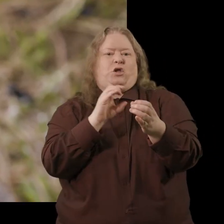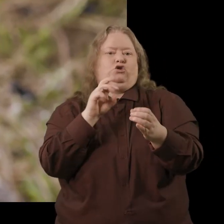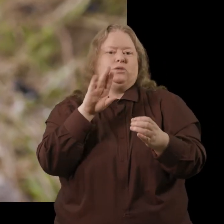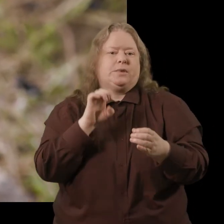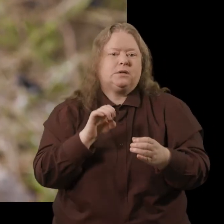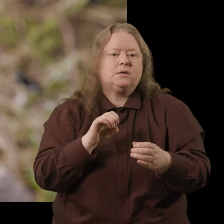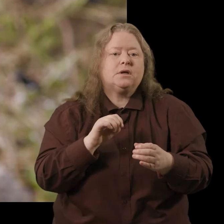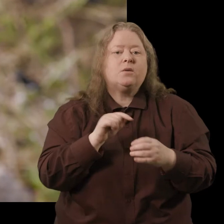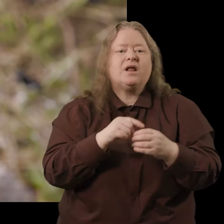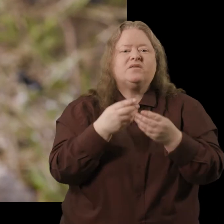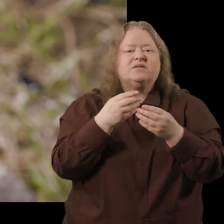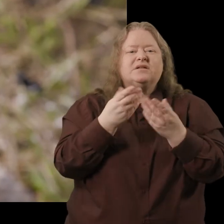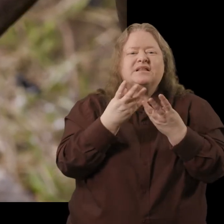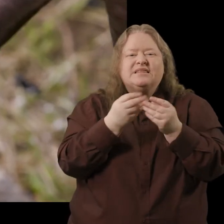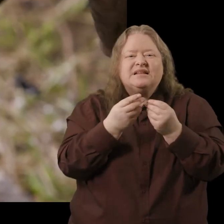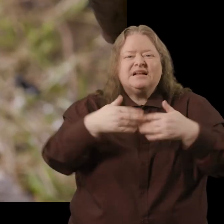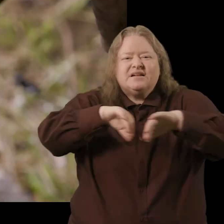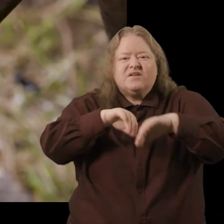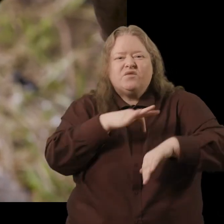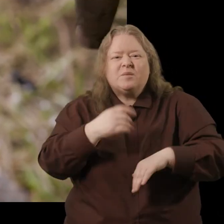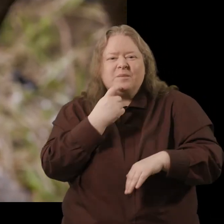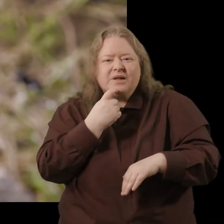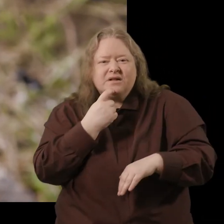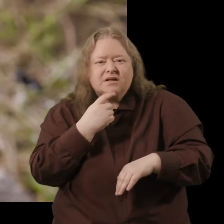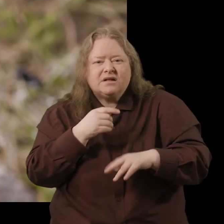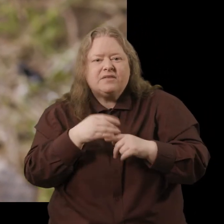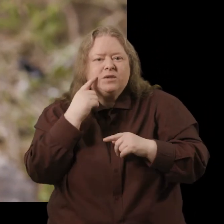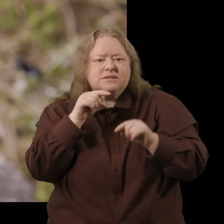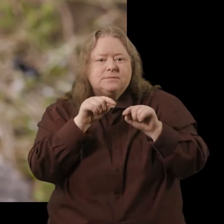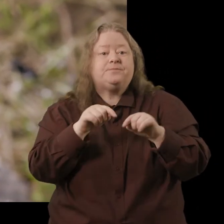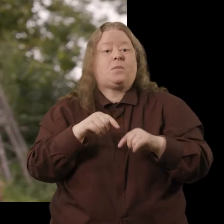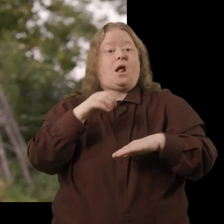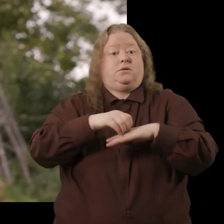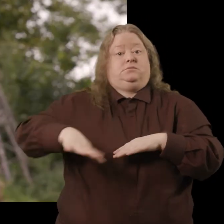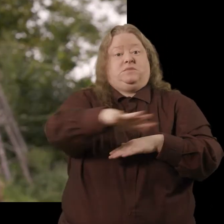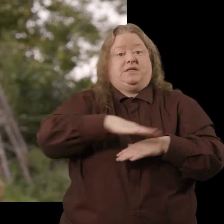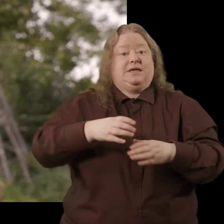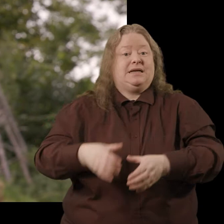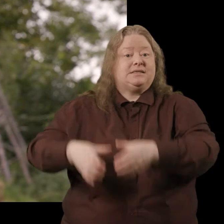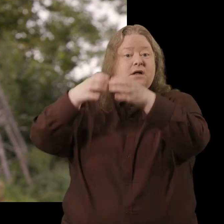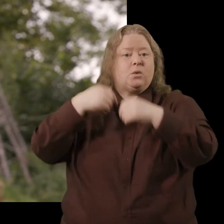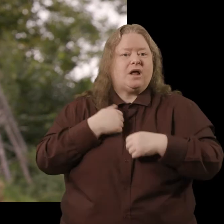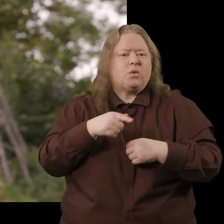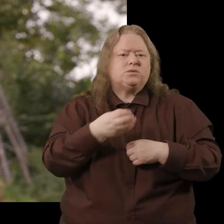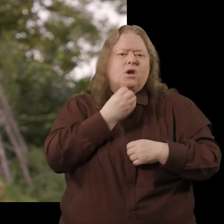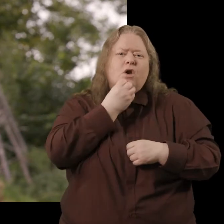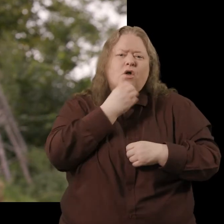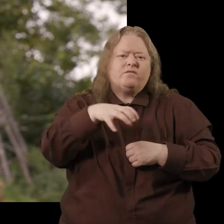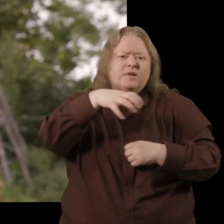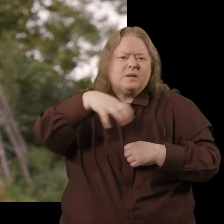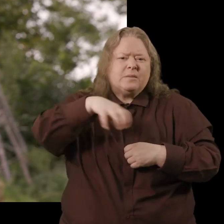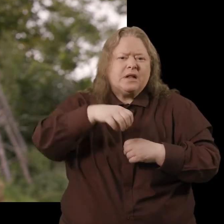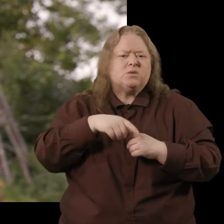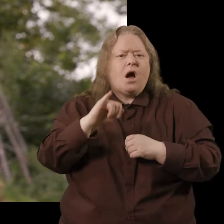have residues on the inside of it then from the metal. You see like this piece here? On site at Glendalough, we have these lovely brazed bells, these